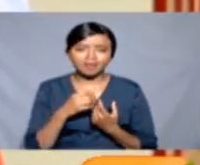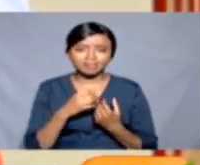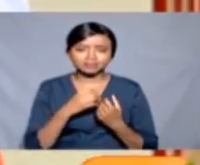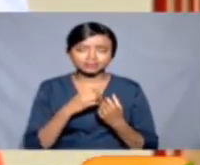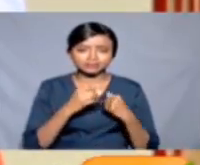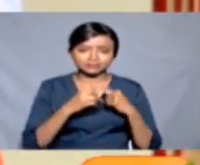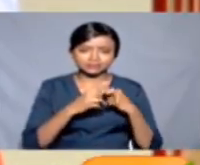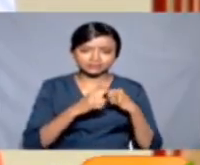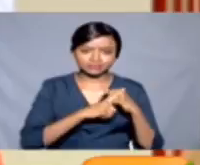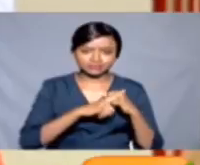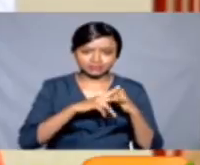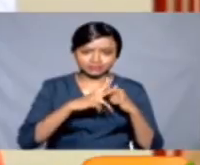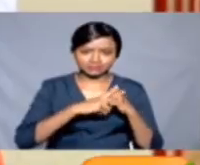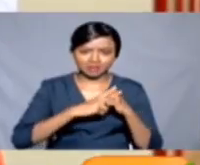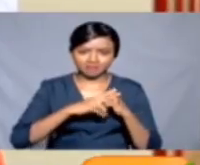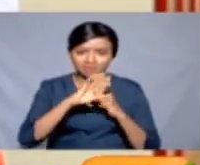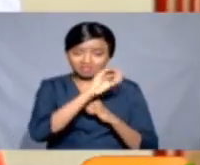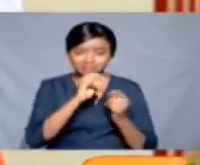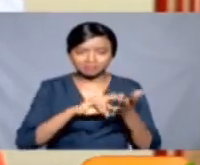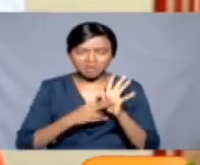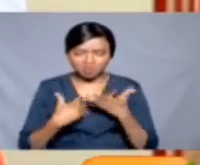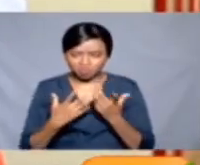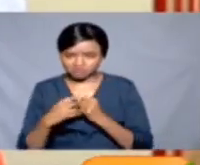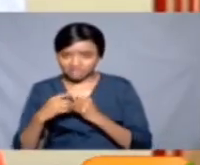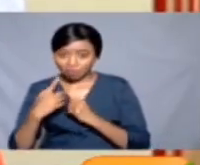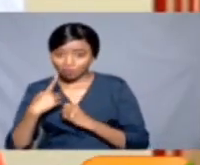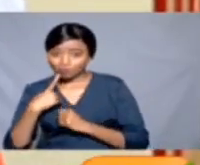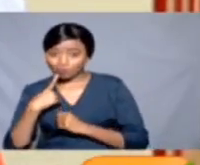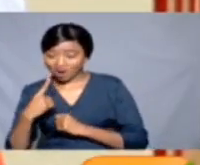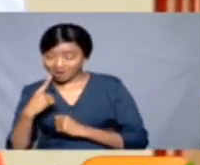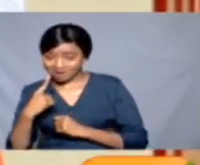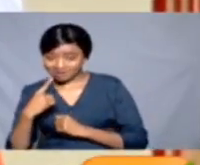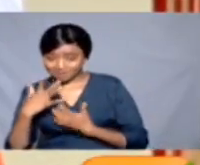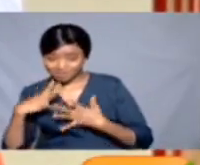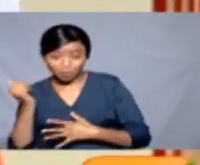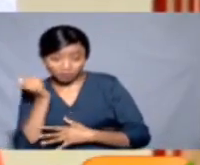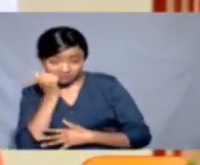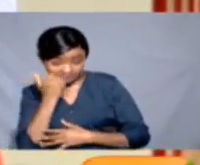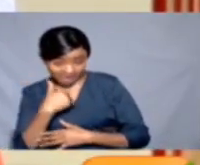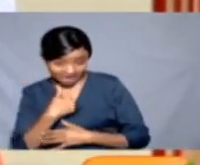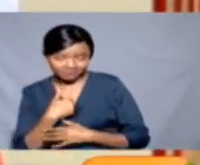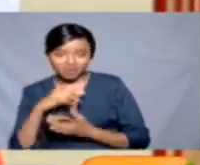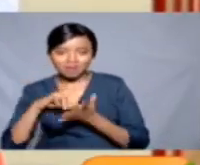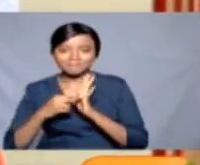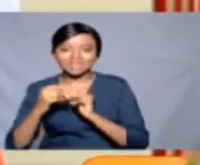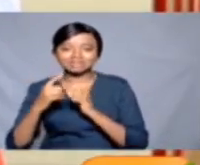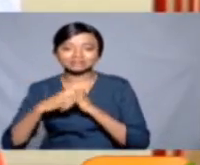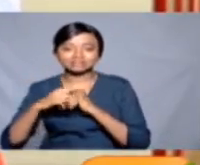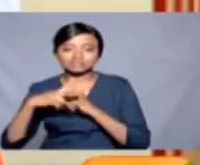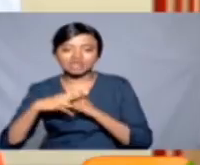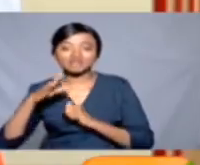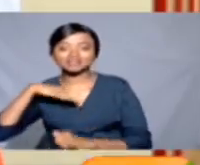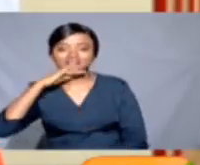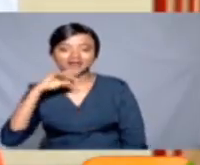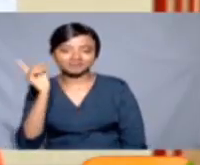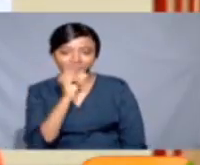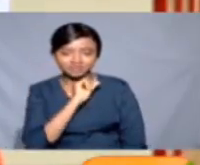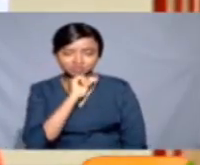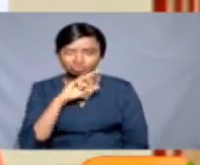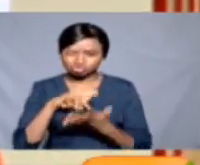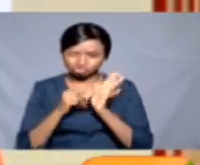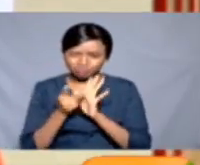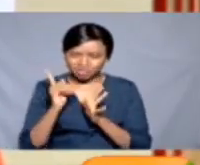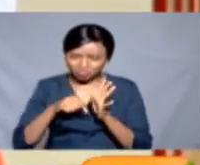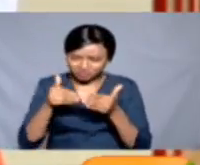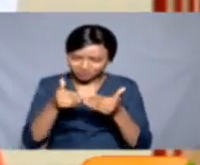67%. So it means if you have 100 cases, 67 would die. And what does it mean for a family? What does it